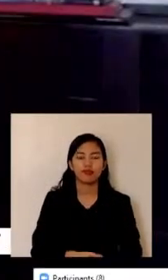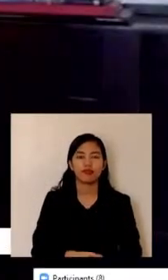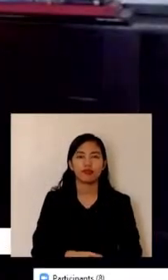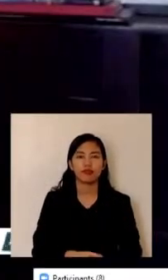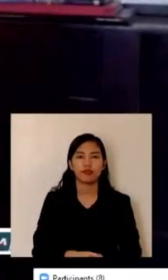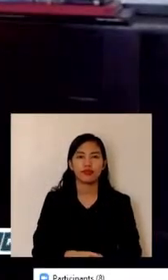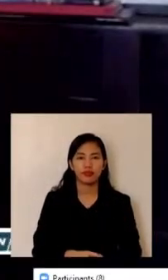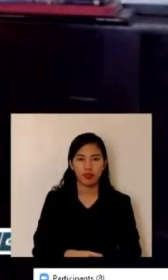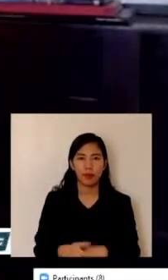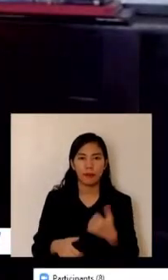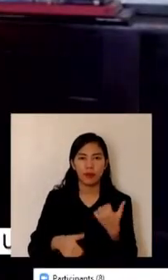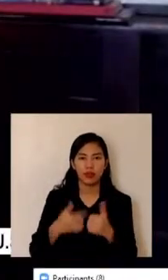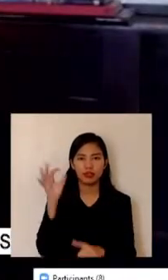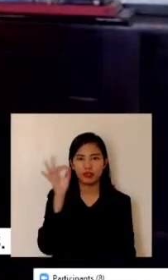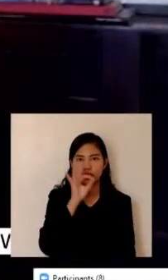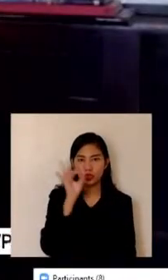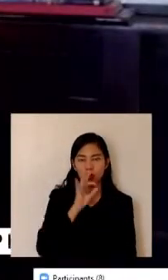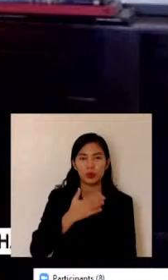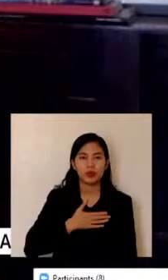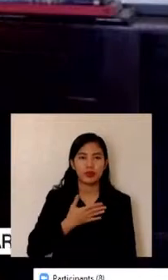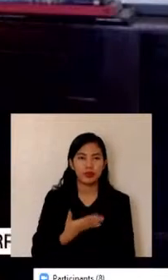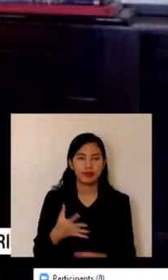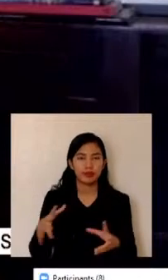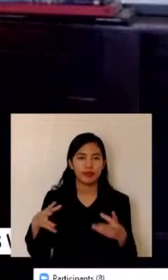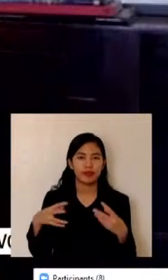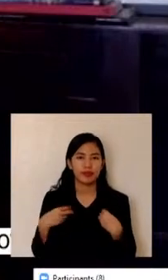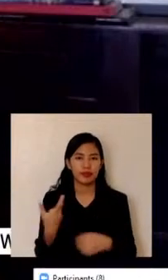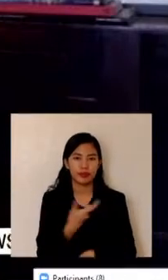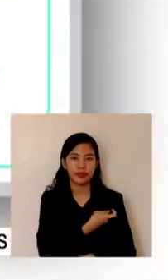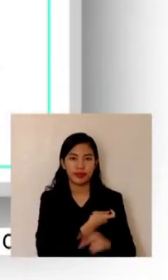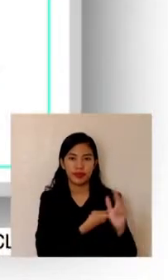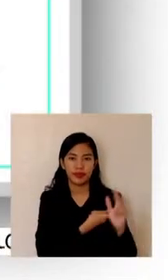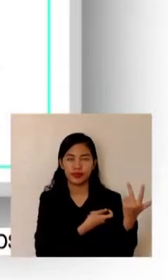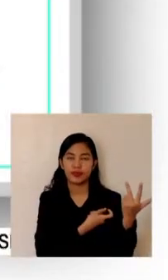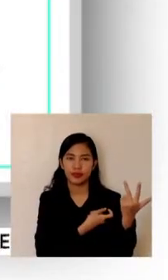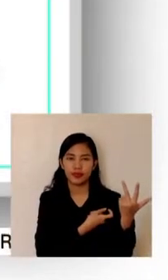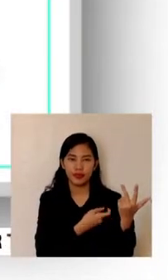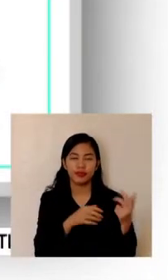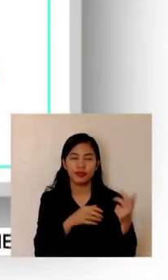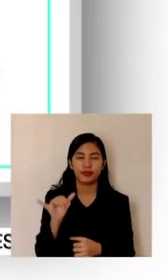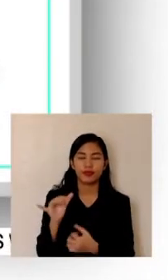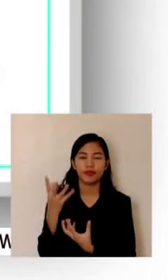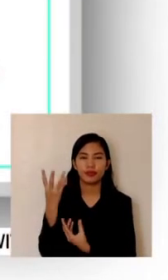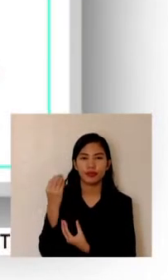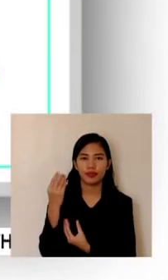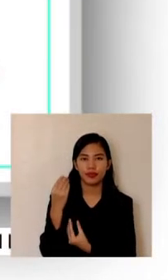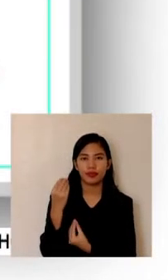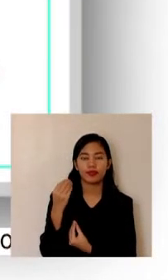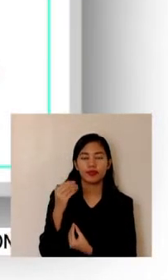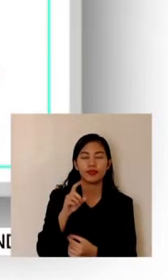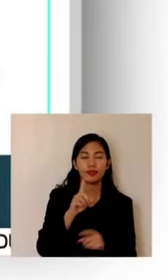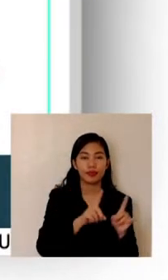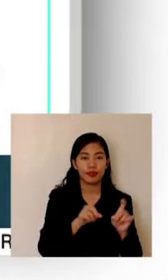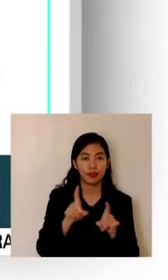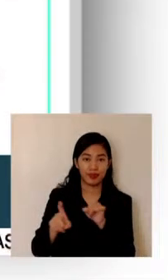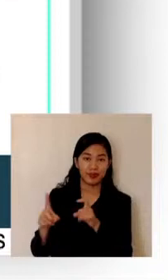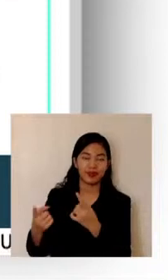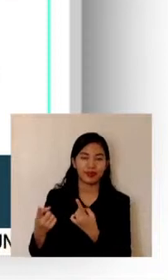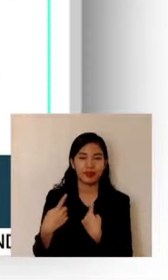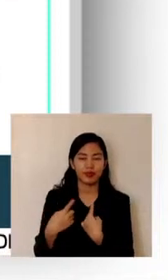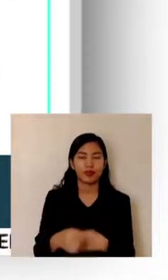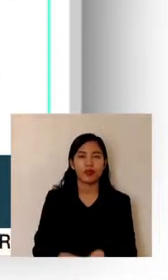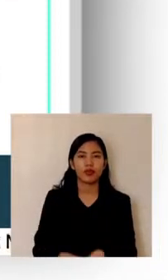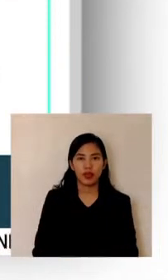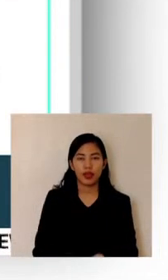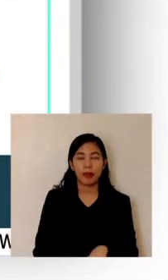Majority of Filipinos willing to get a COVID-19 booster shot. That's according to the latest SWS survey, which shows 4 out of 5 or